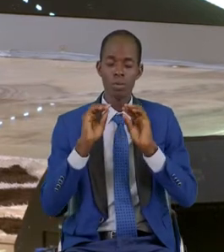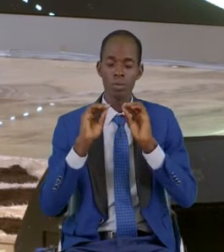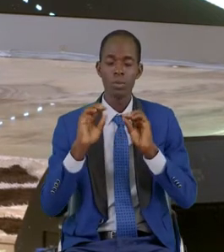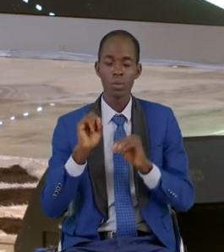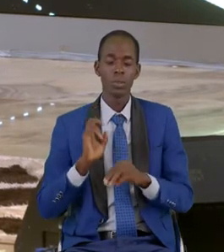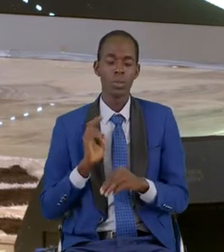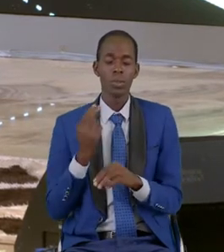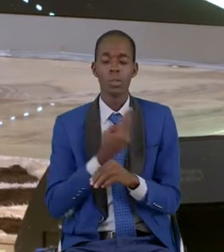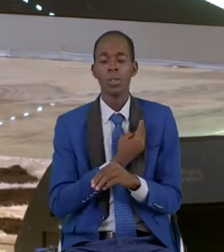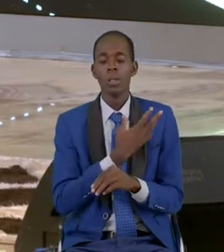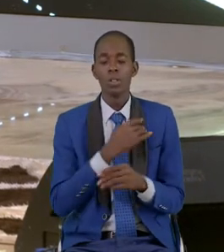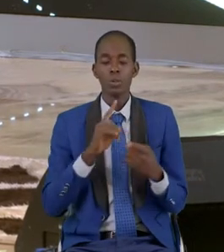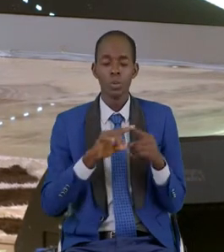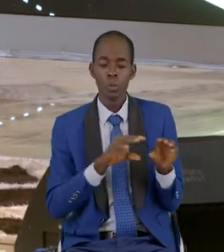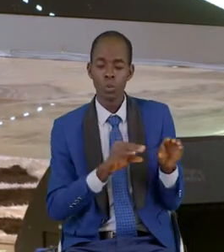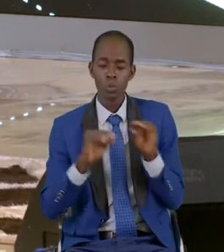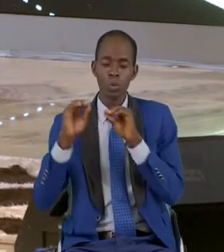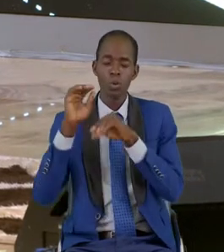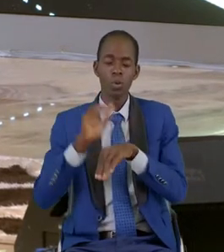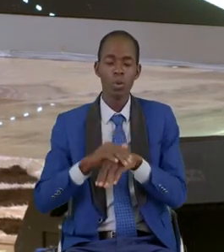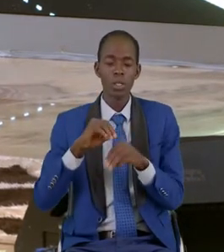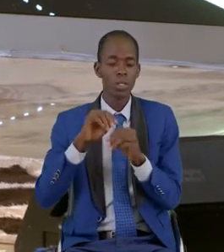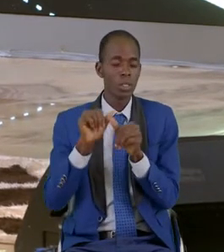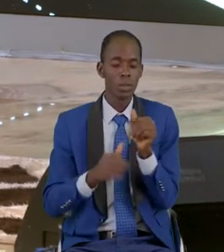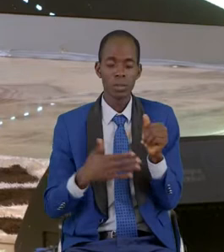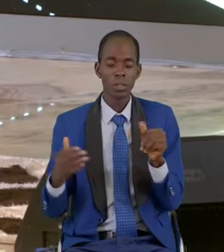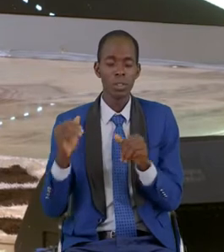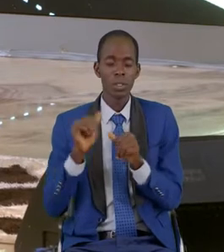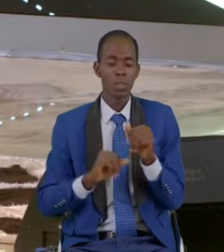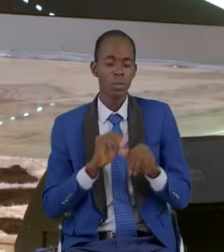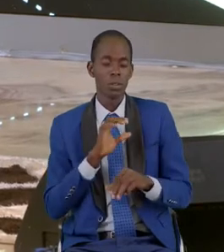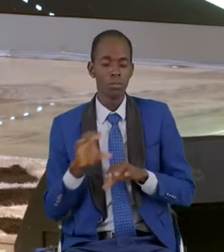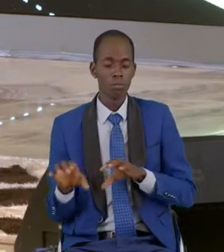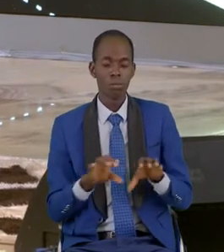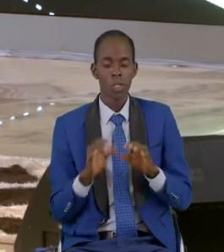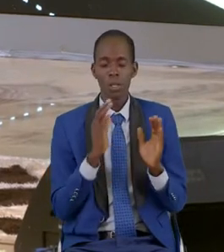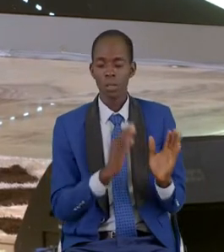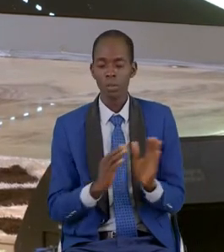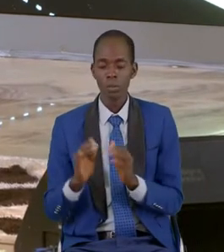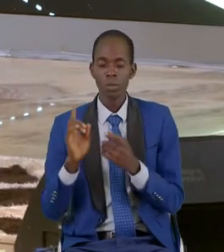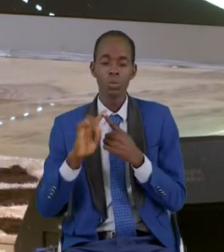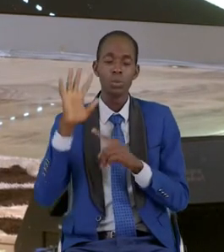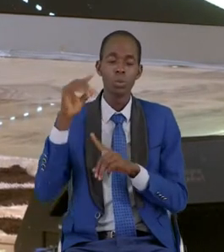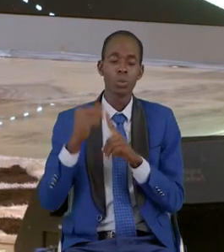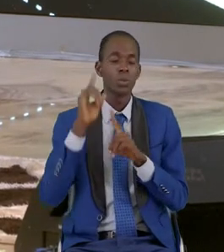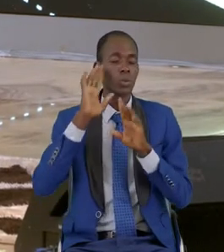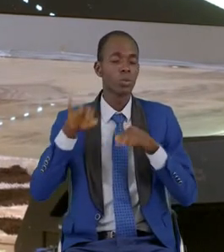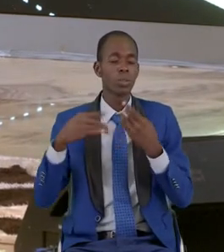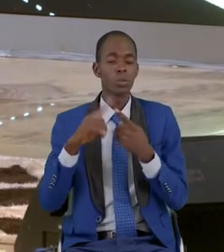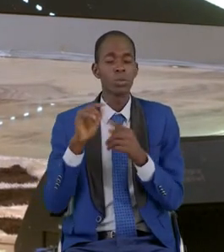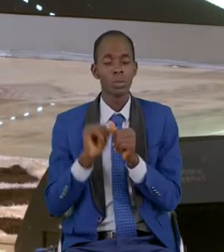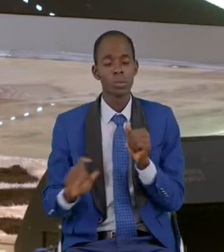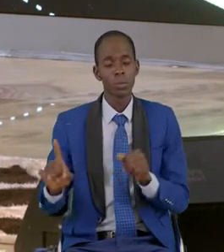and to move on in everything, every action, according to your word, you grant to every one of us